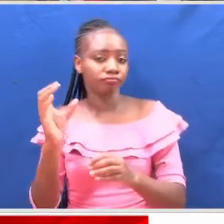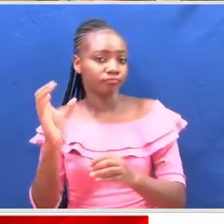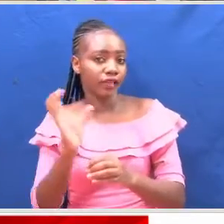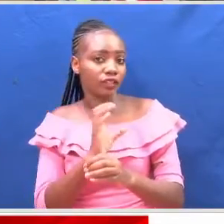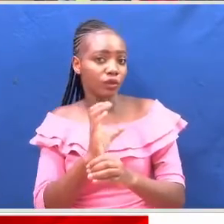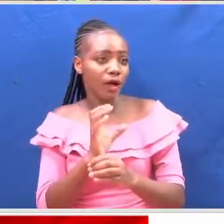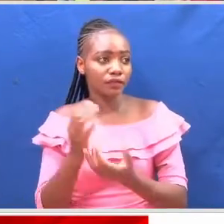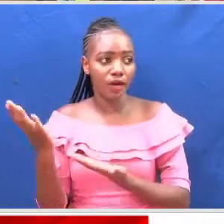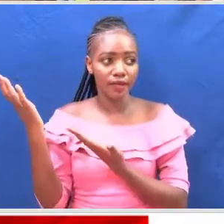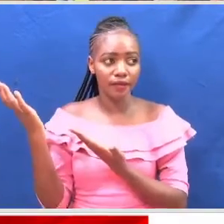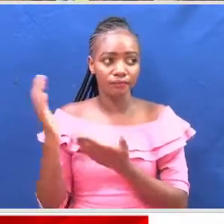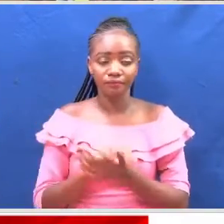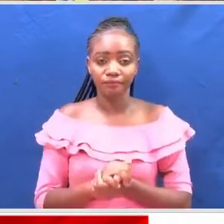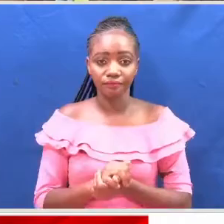shop.